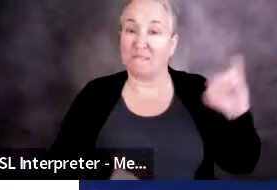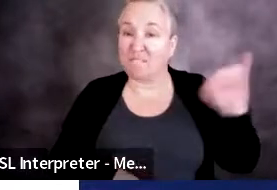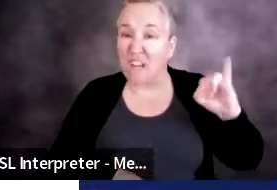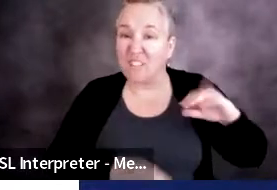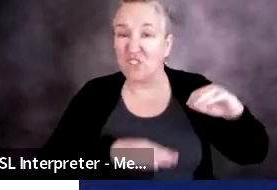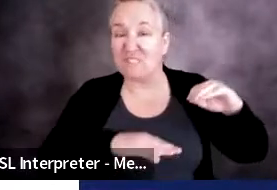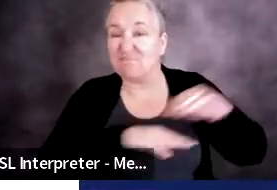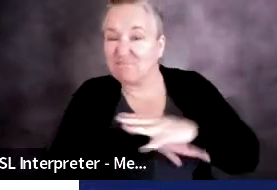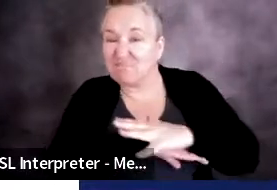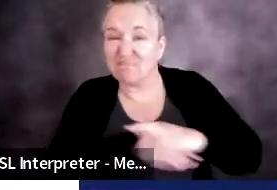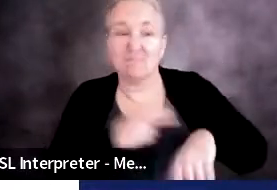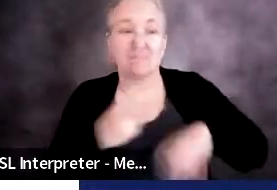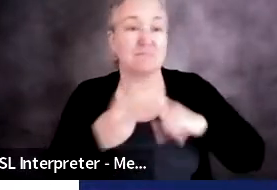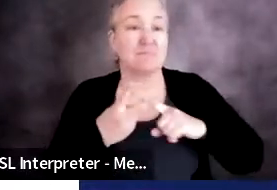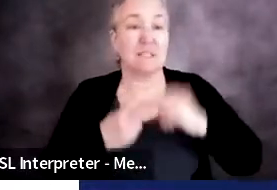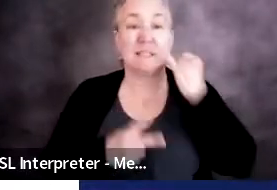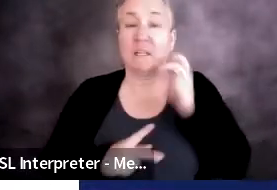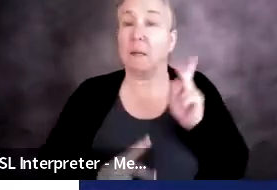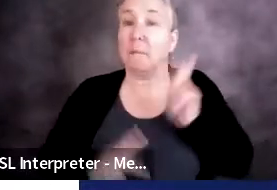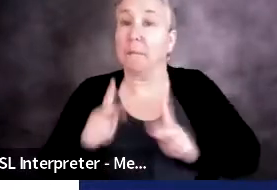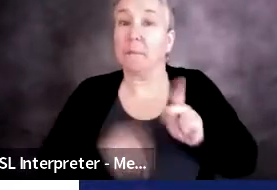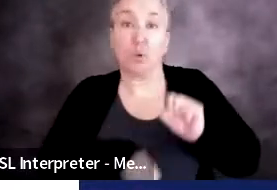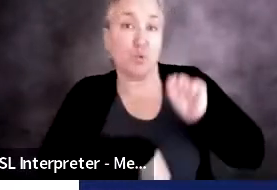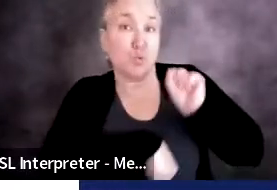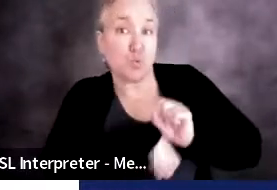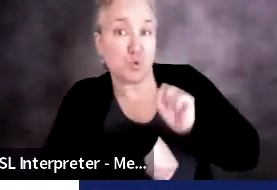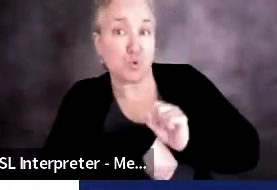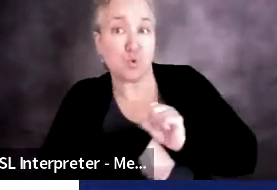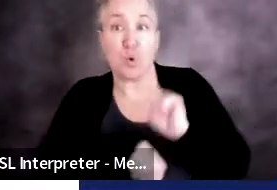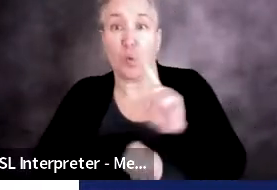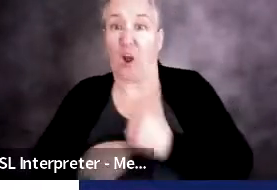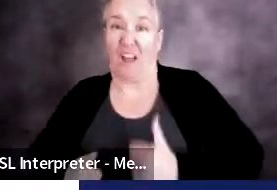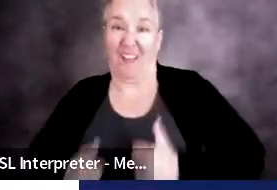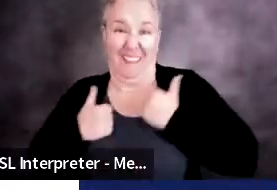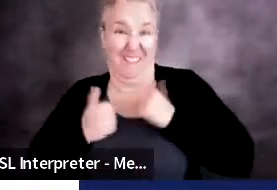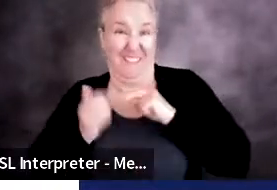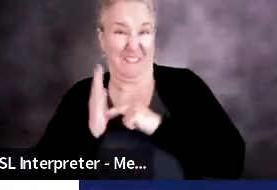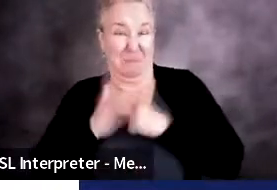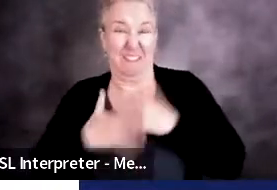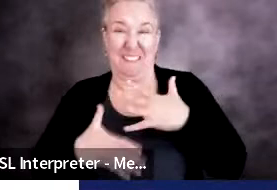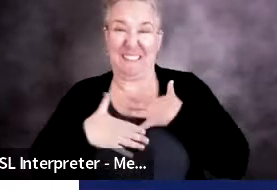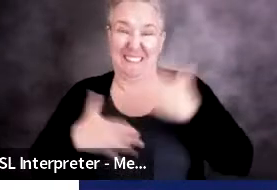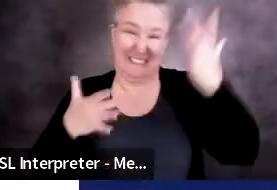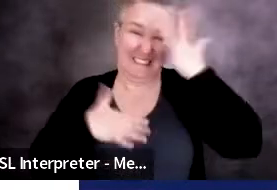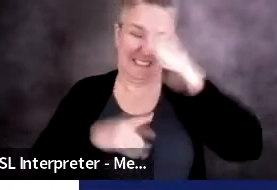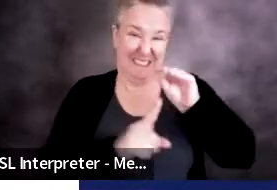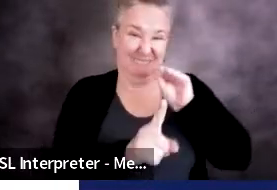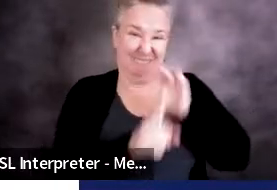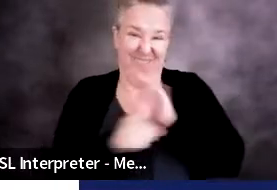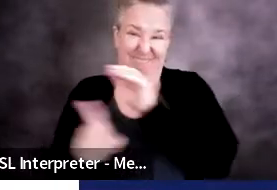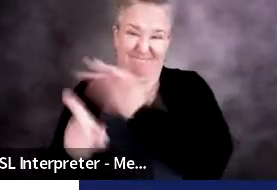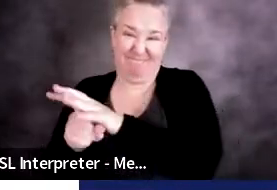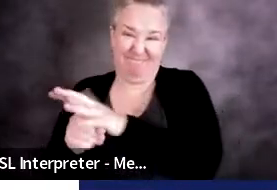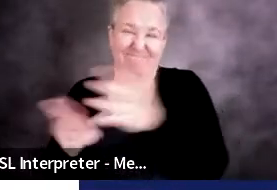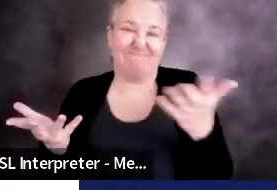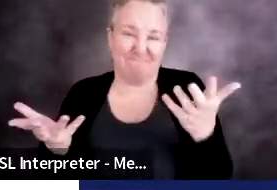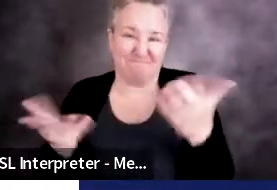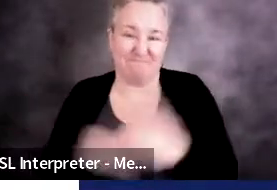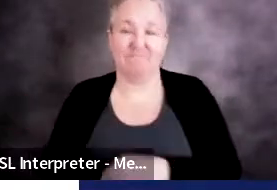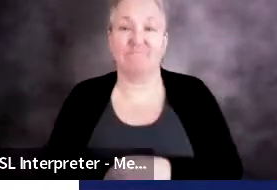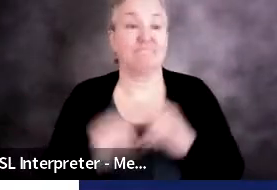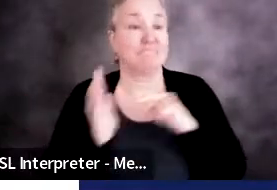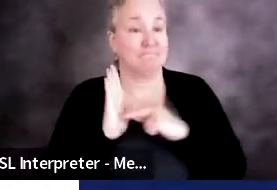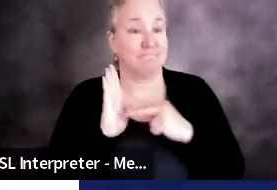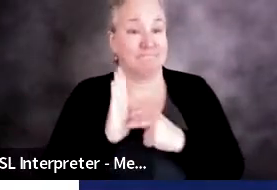or people whose jobs and living conditions expose them to respiratory illnesses. And so some of